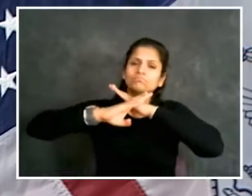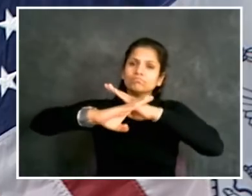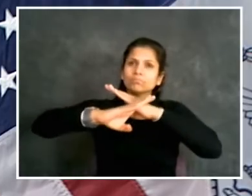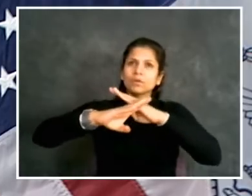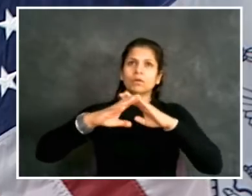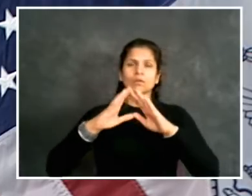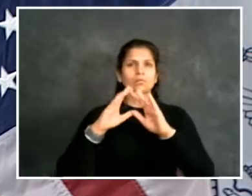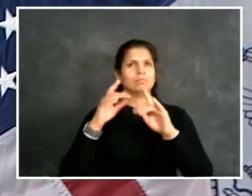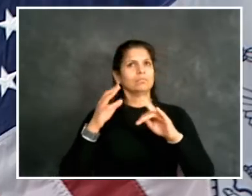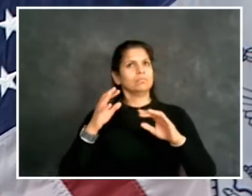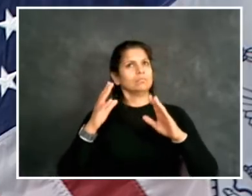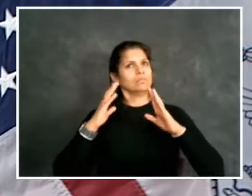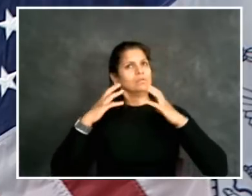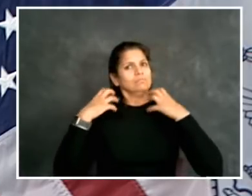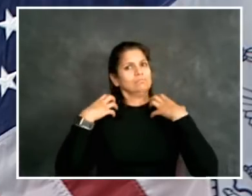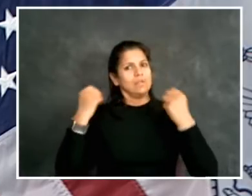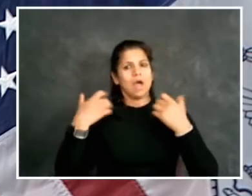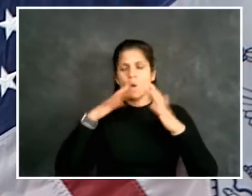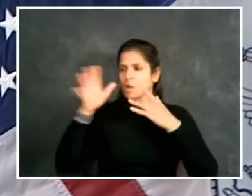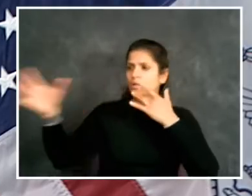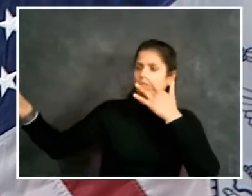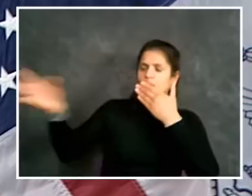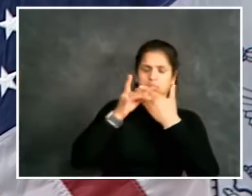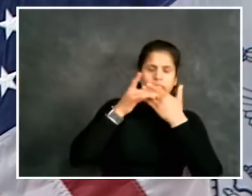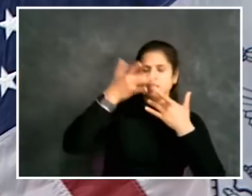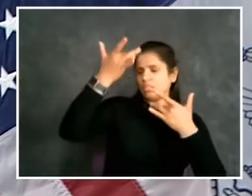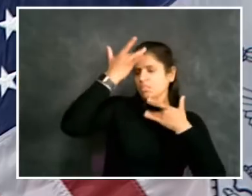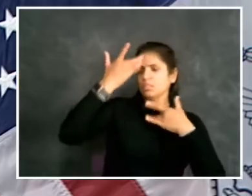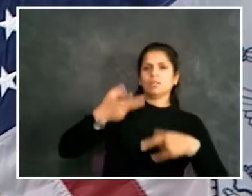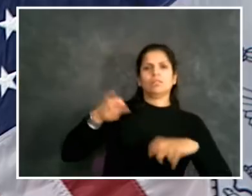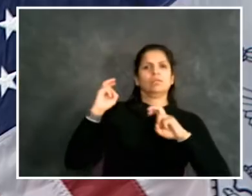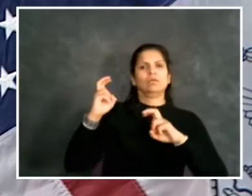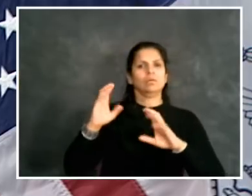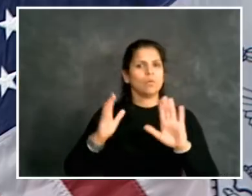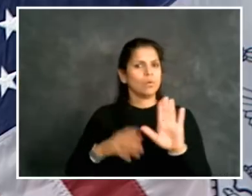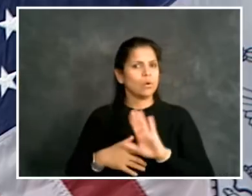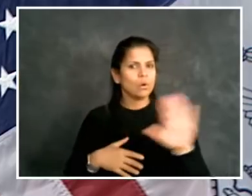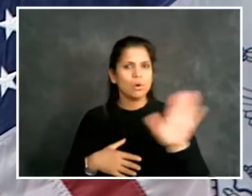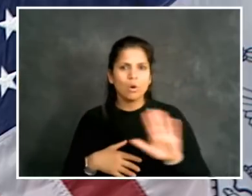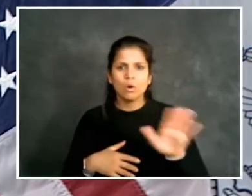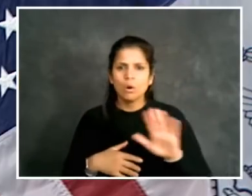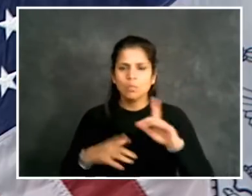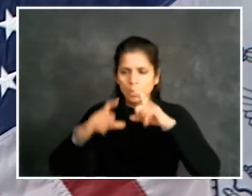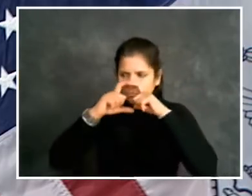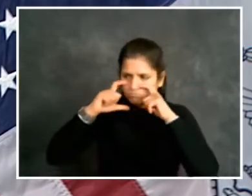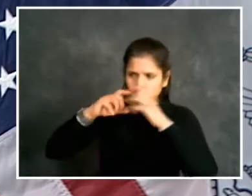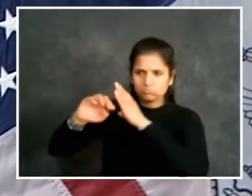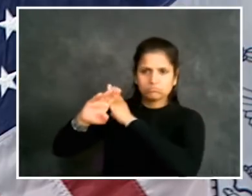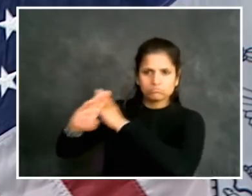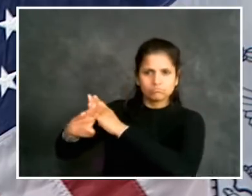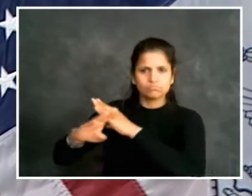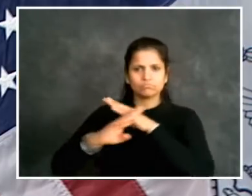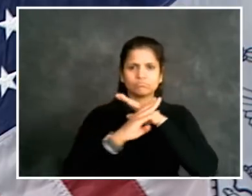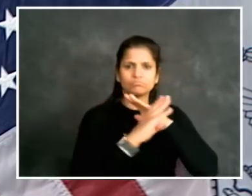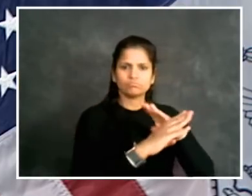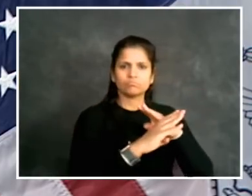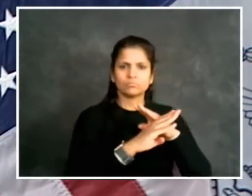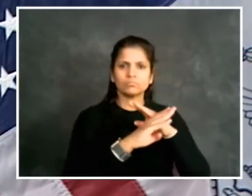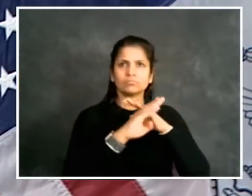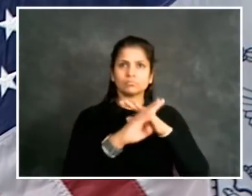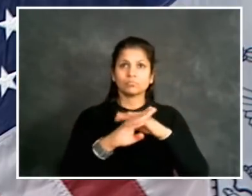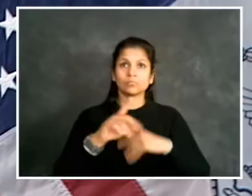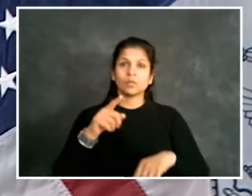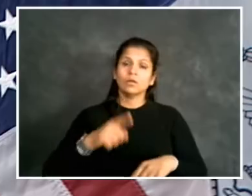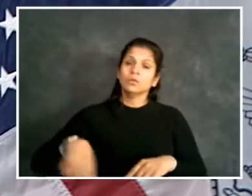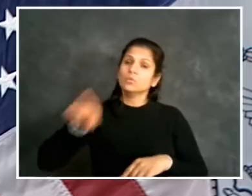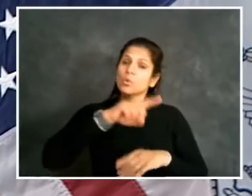disease, which has done such horrifying things to New Yorkers. We need to fight it back. And this is a very simple, powerful way to do it. So we're going to